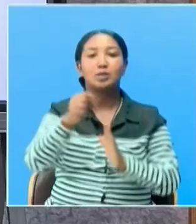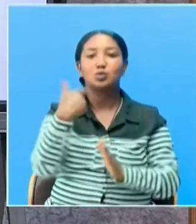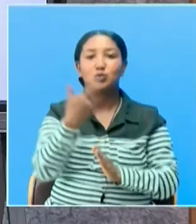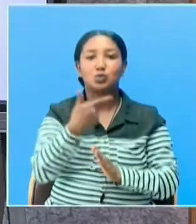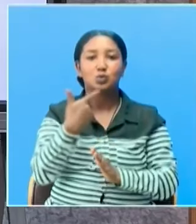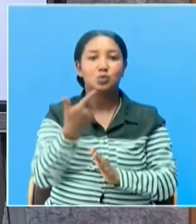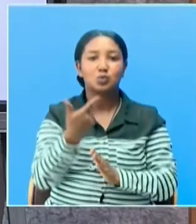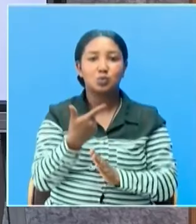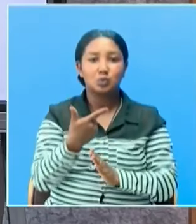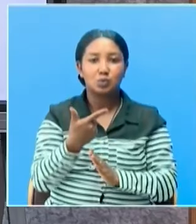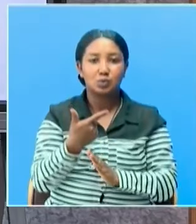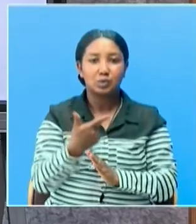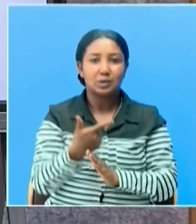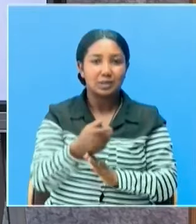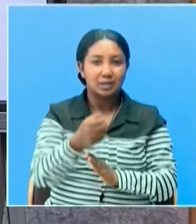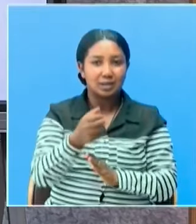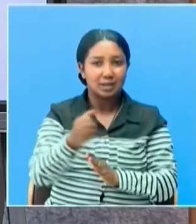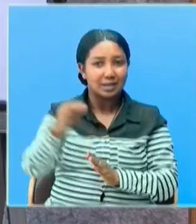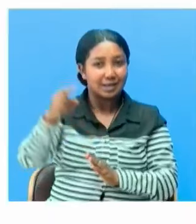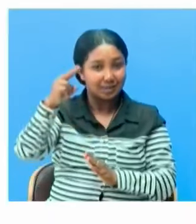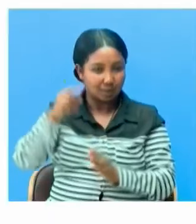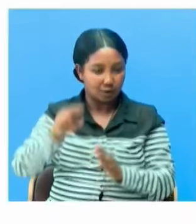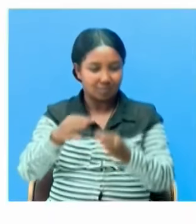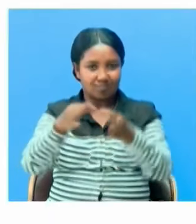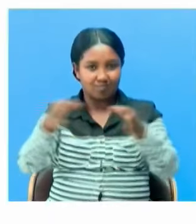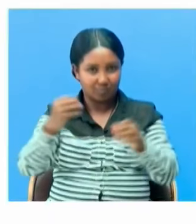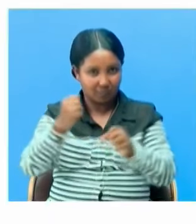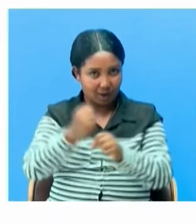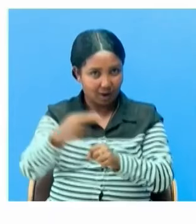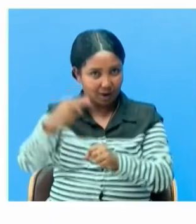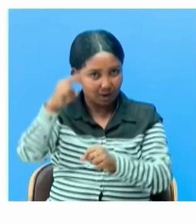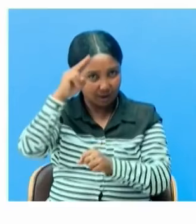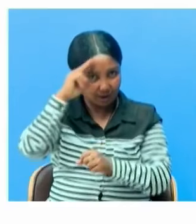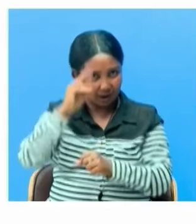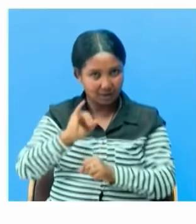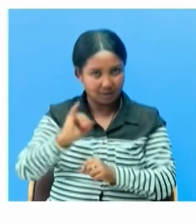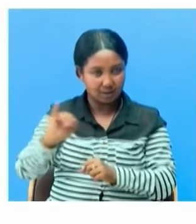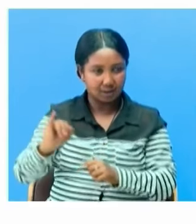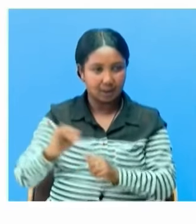have to say what? Hika is